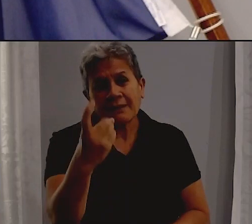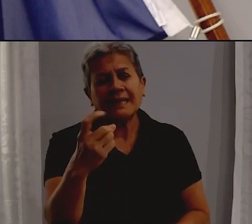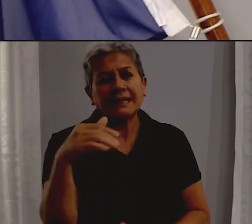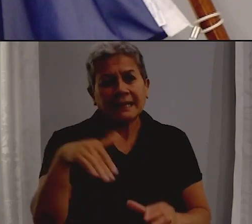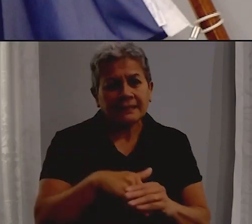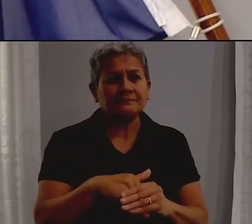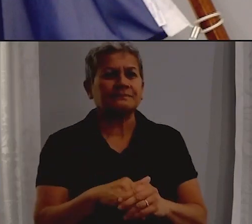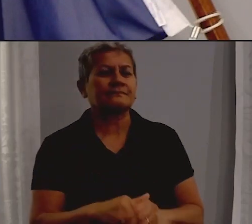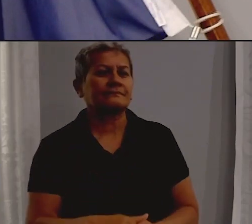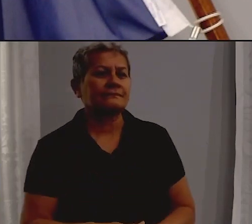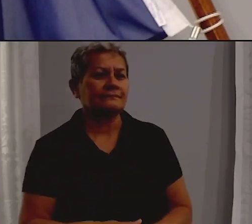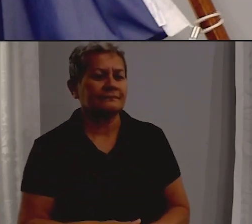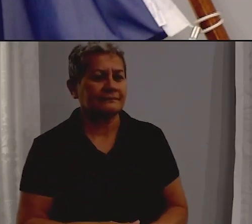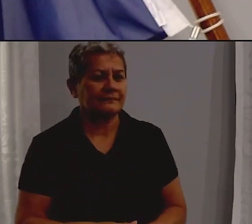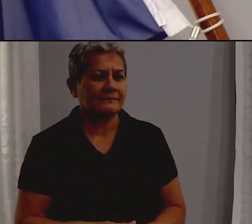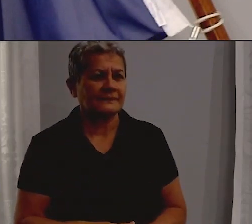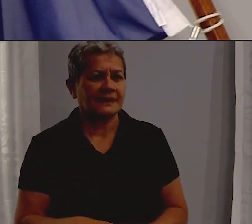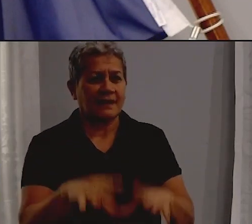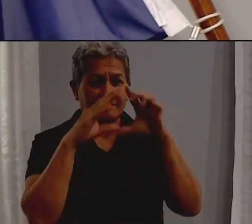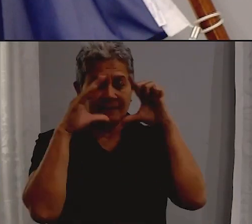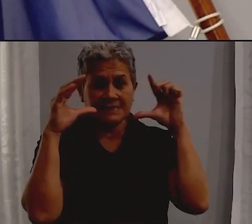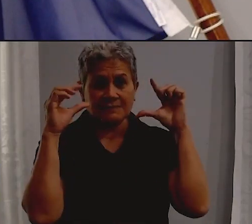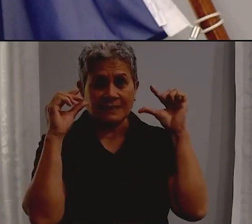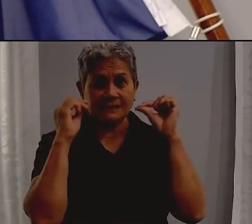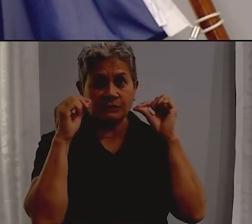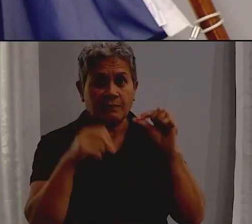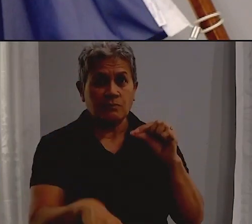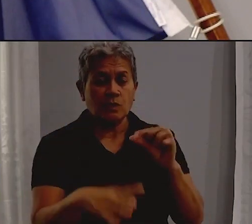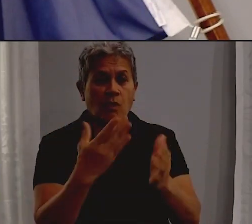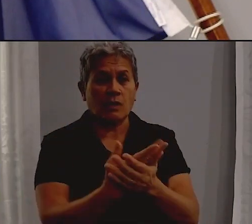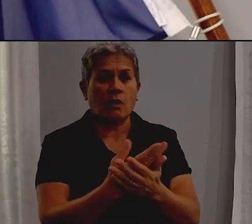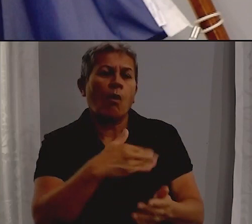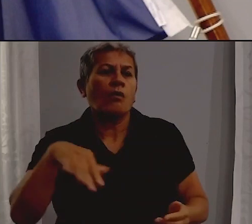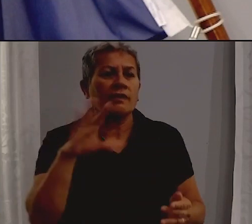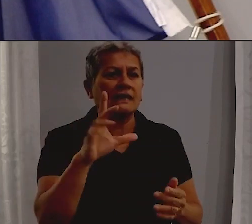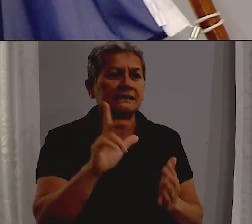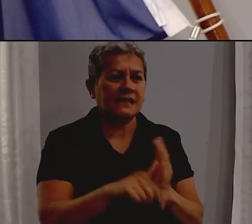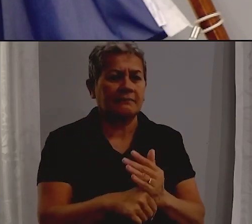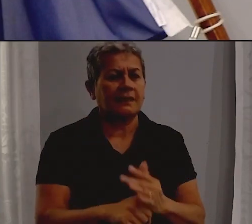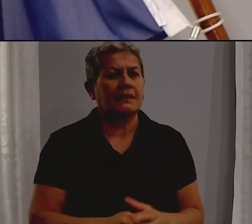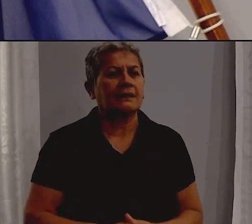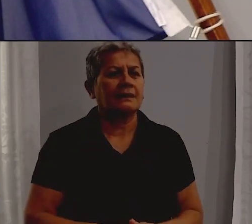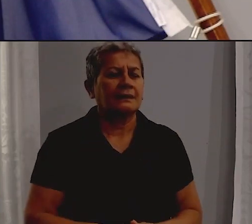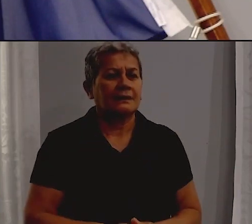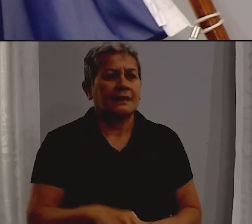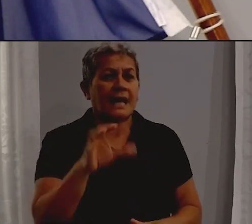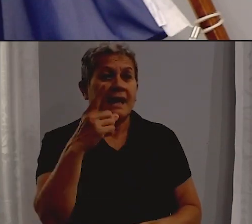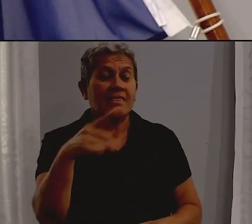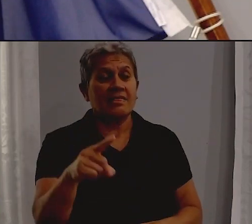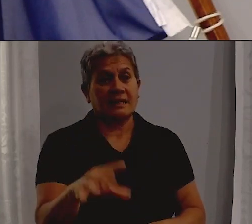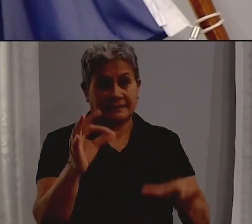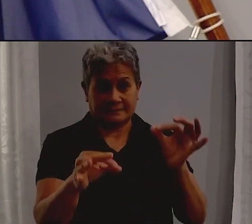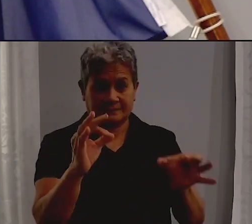distancing and require that face masks be worn. Children under 12 are exempted from this measure.